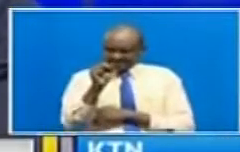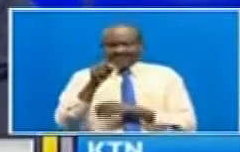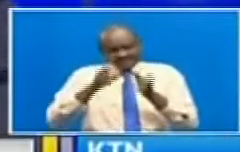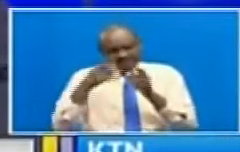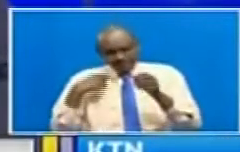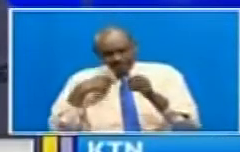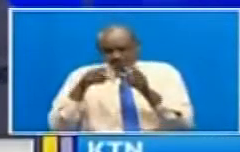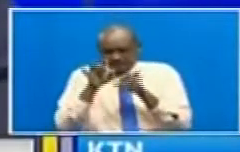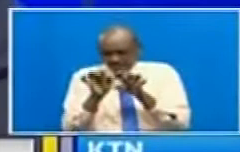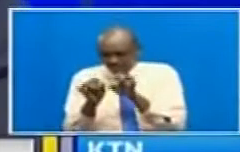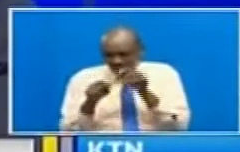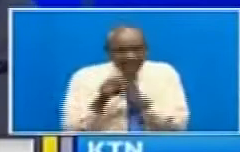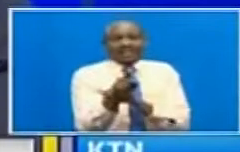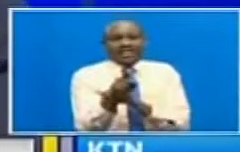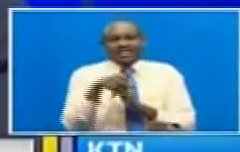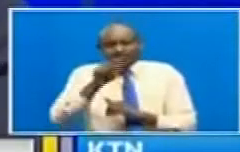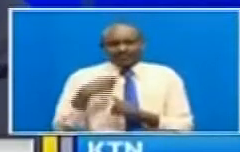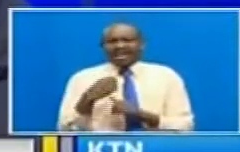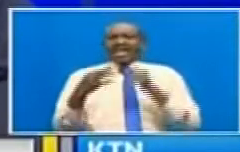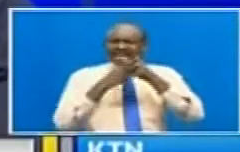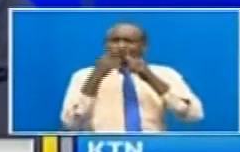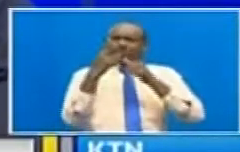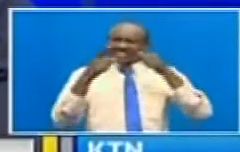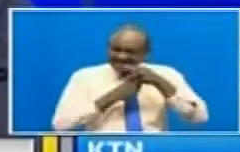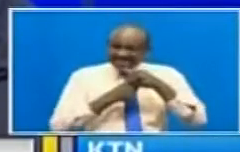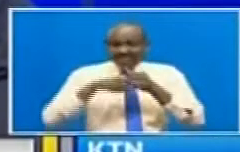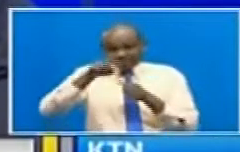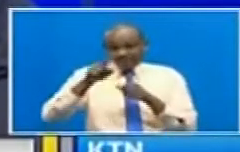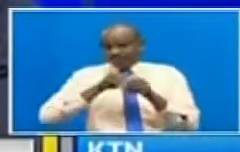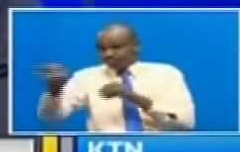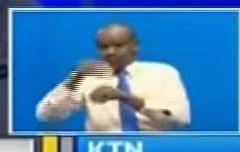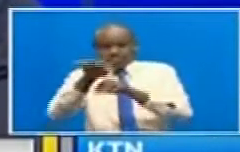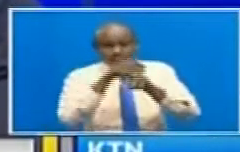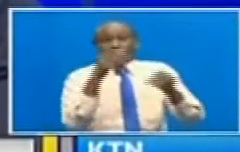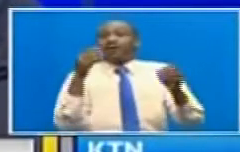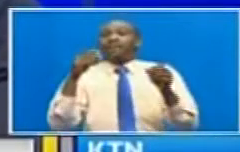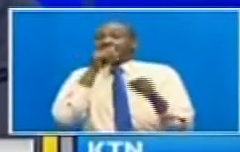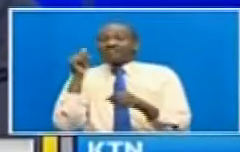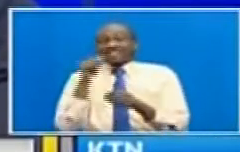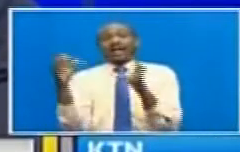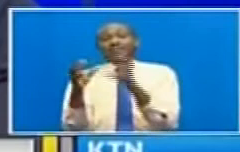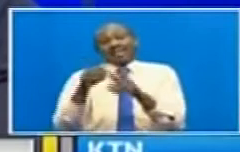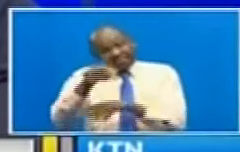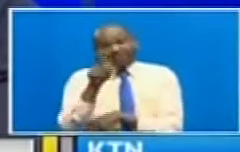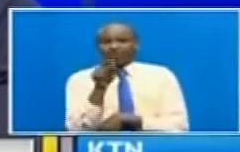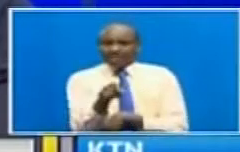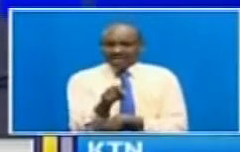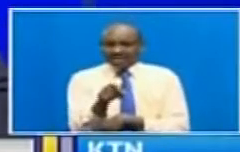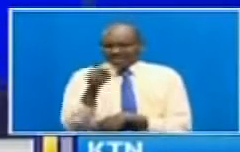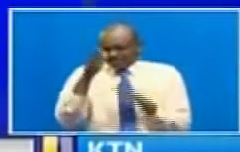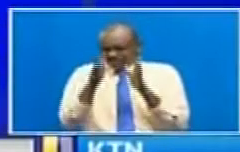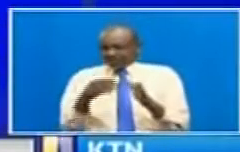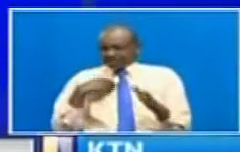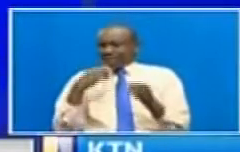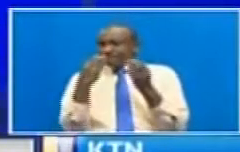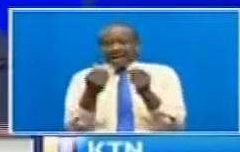system and committed 826 million shillings to private companies. Devolution Secretary Waiguru, however, says money was